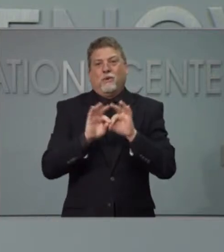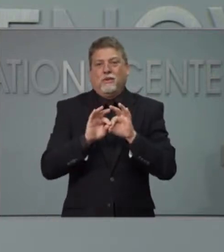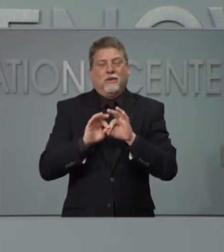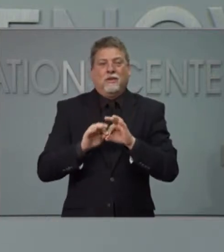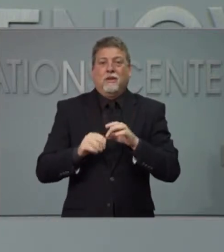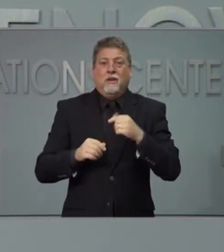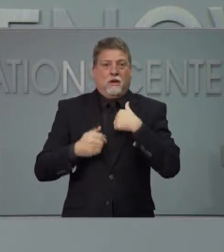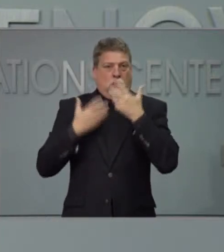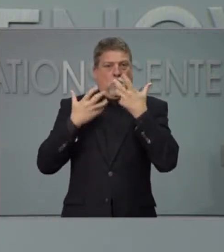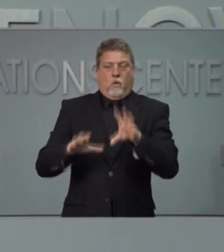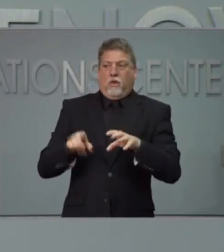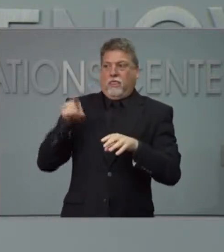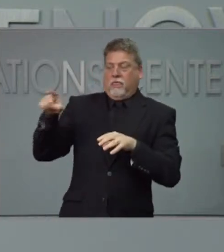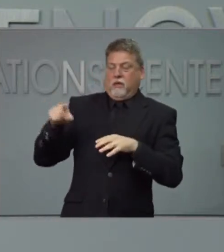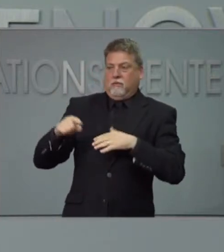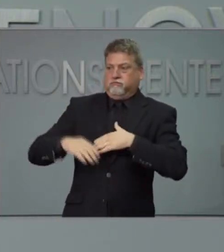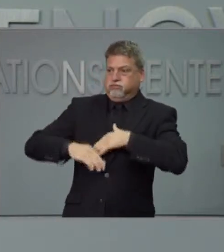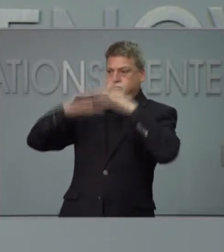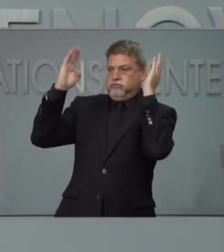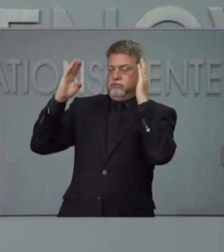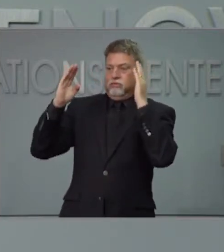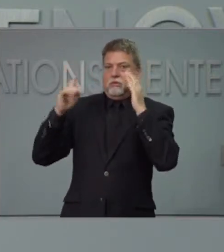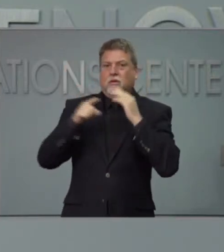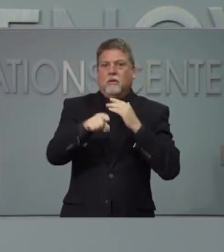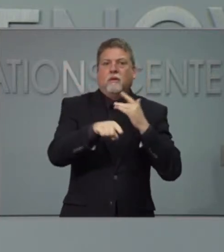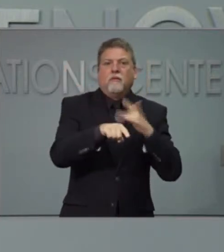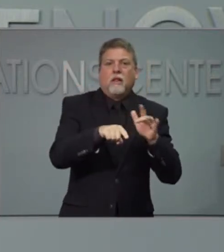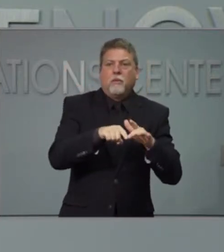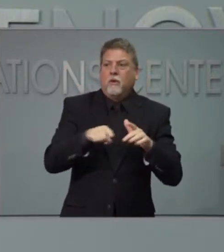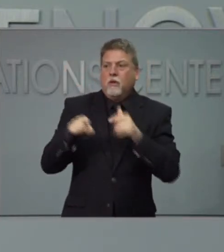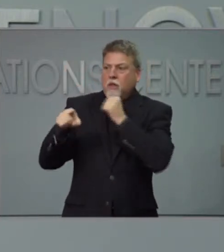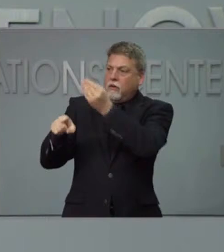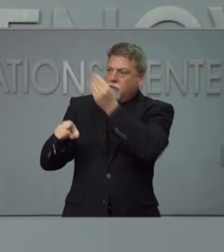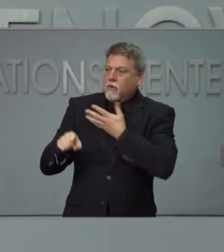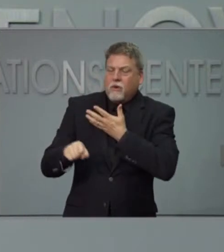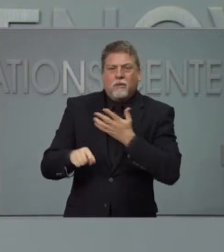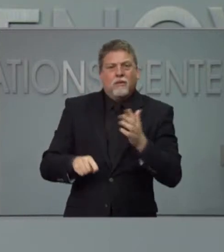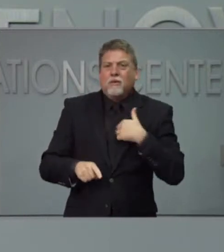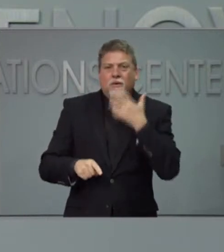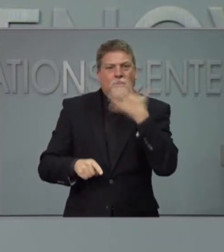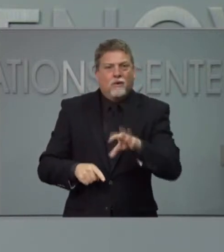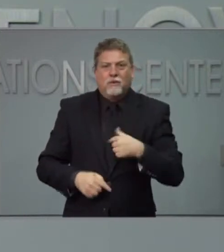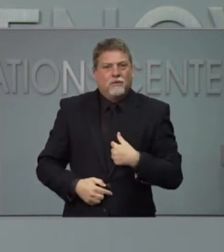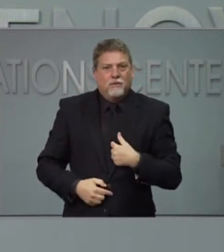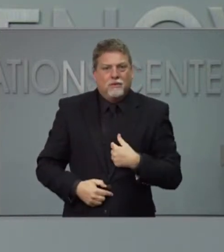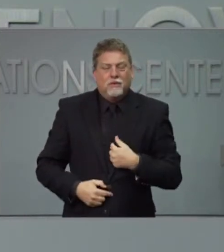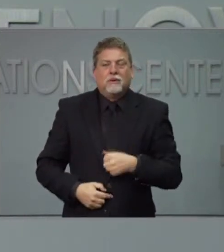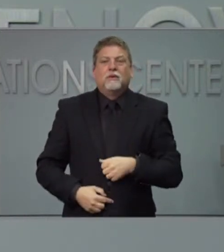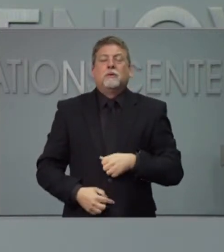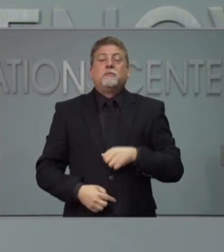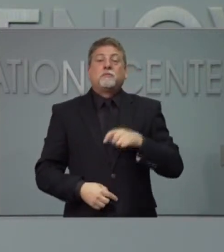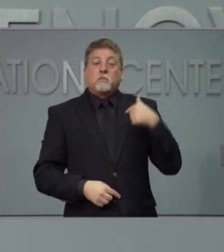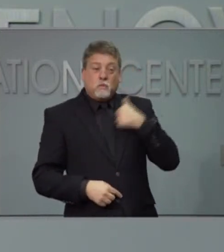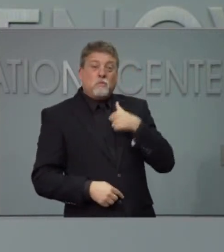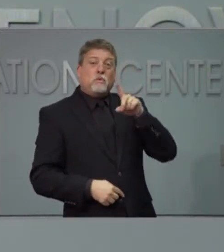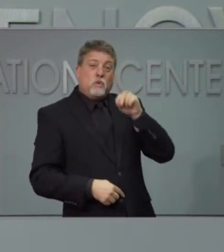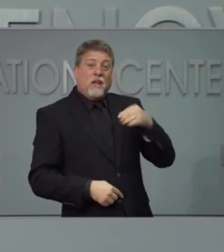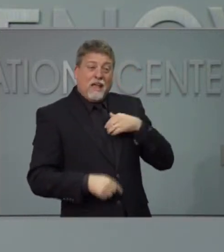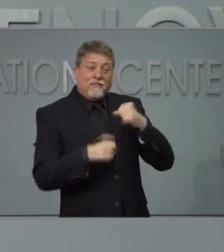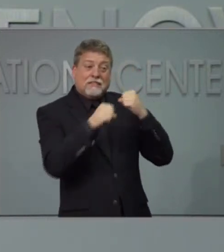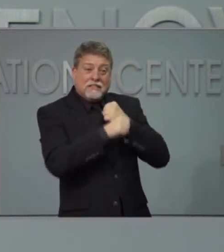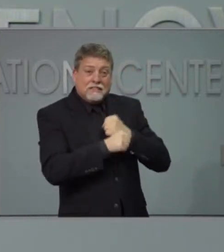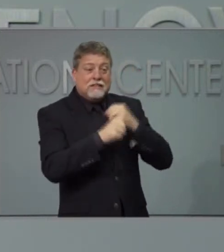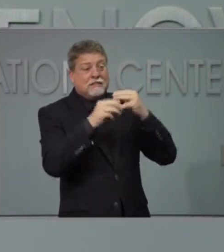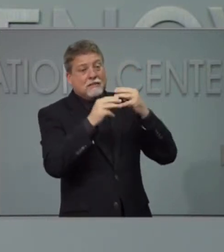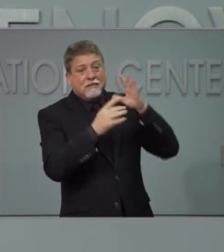overwhelmed, I think is really going to help us. We also have additional resources that we can surge from the state level, but I think it is really that